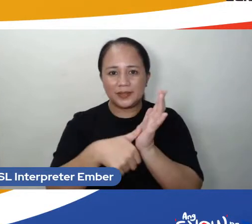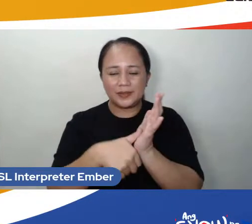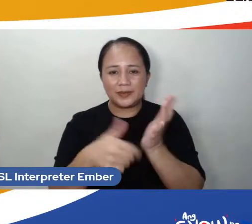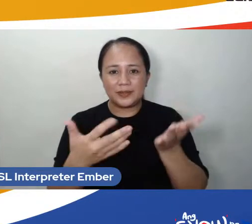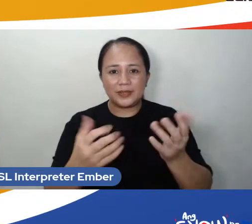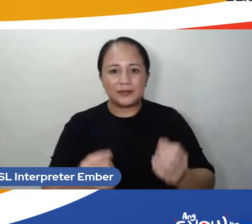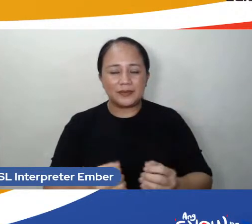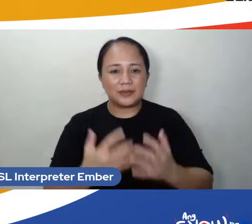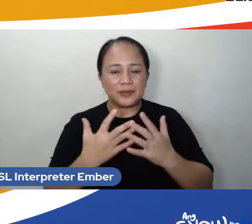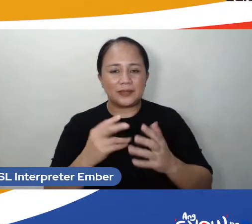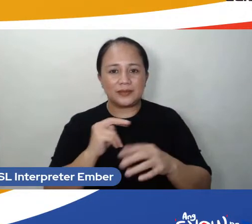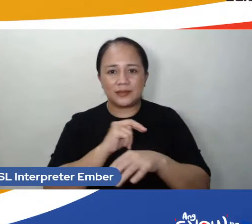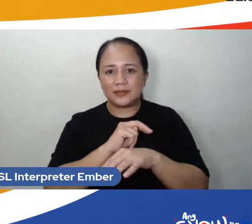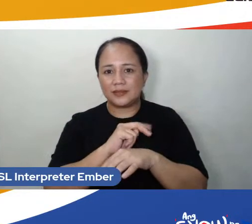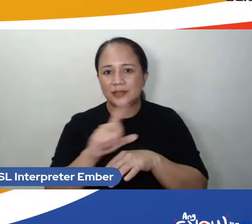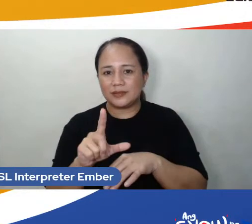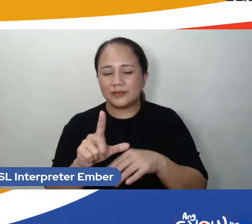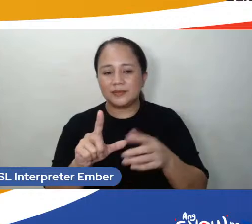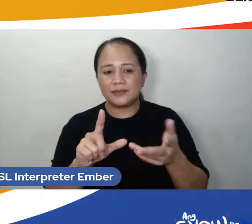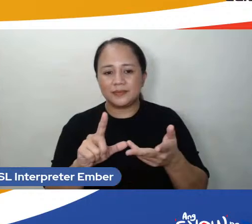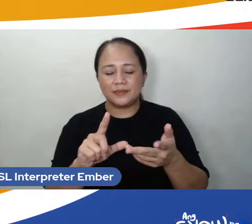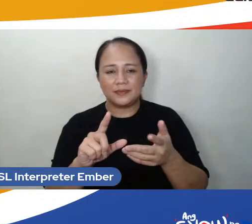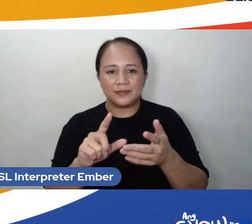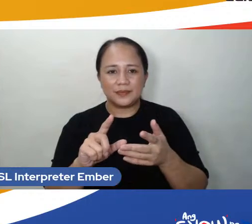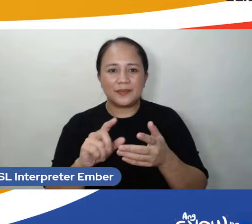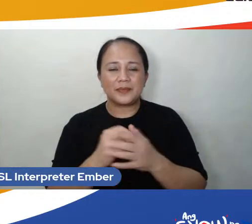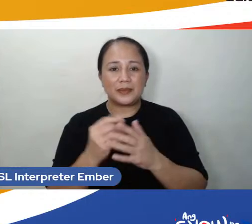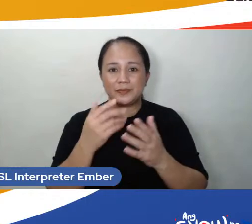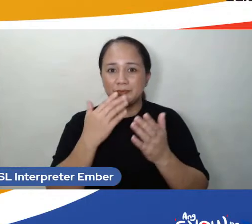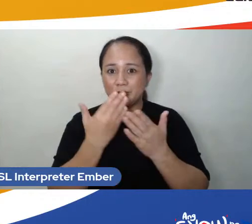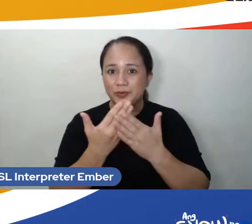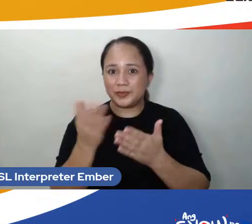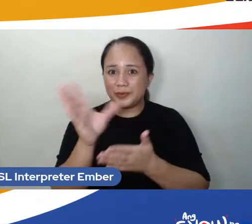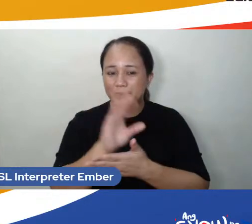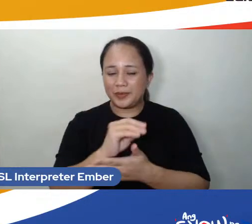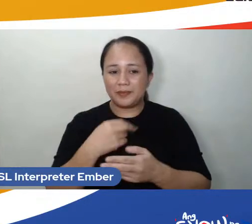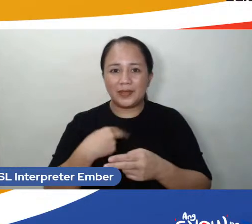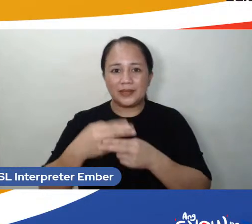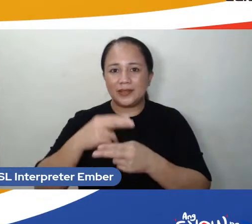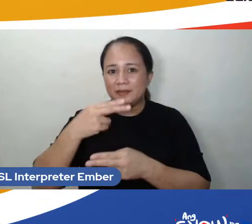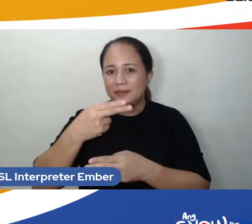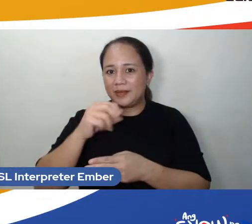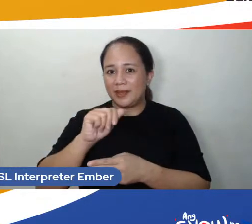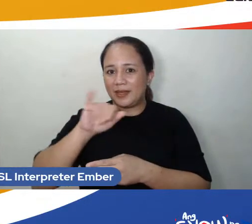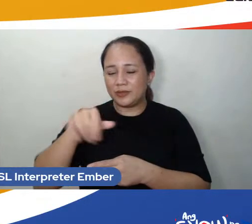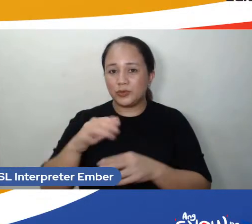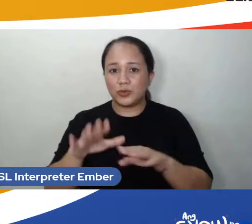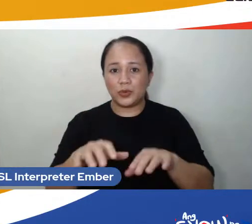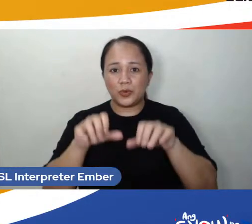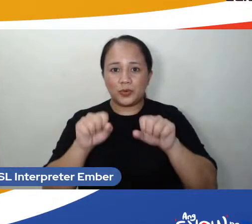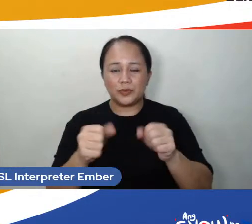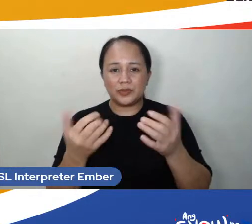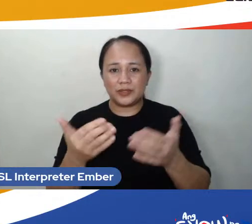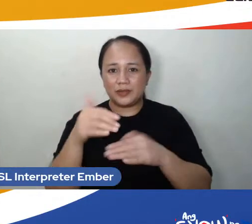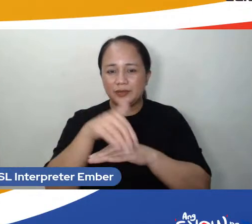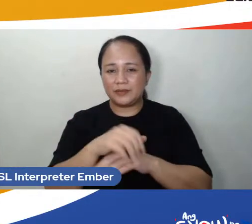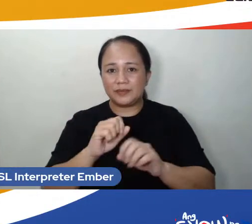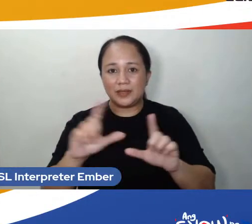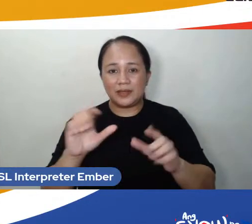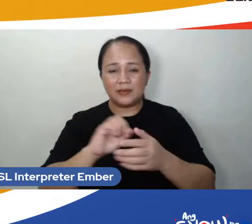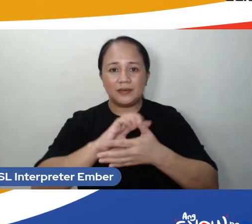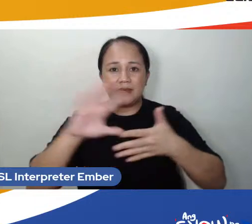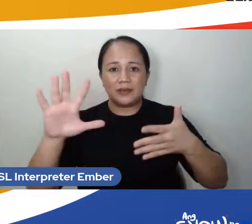inspire national public confidence. Magandang gabi po sa lahat. I am Haj Kabalu, your host for tonight, live here in the